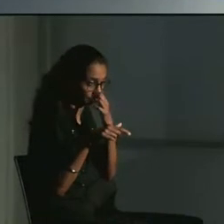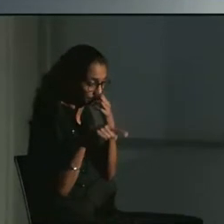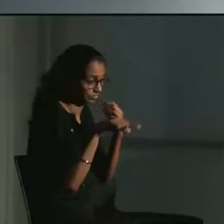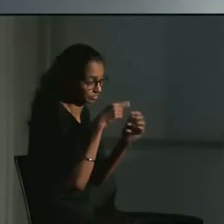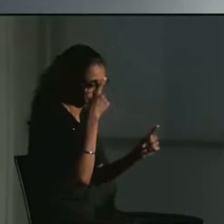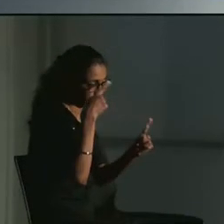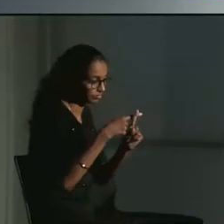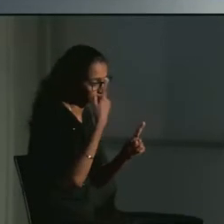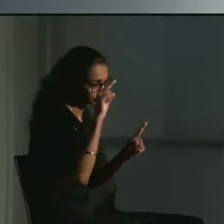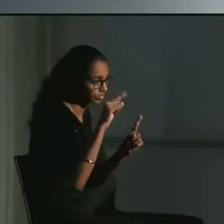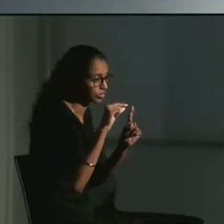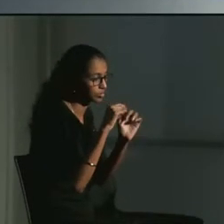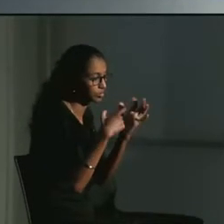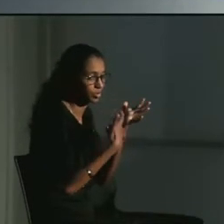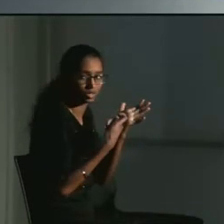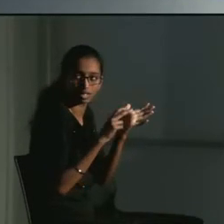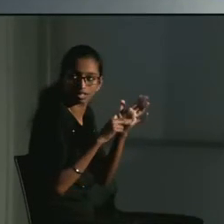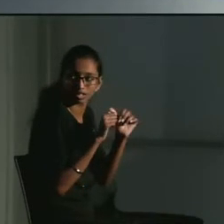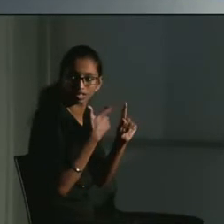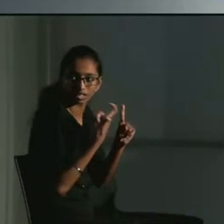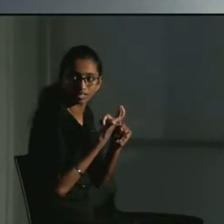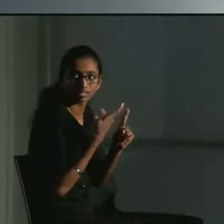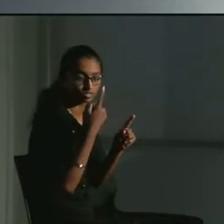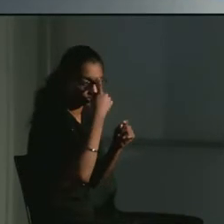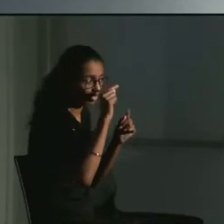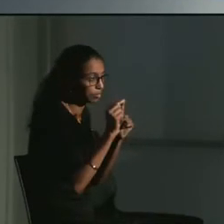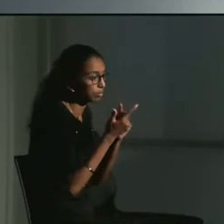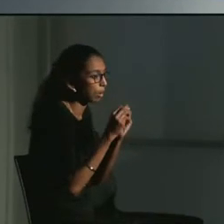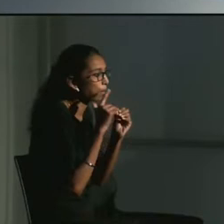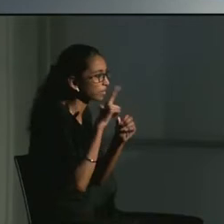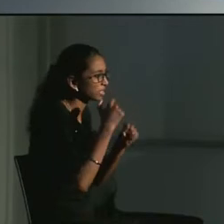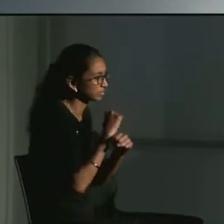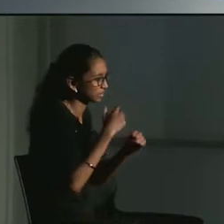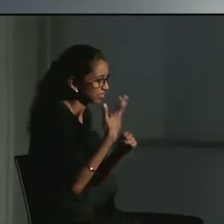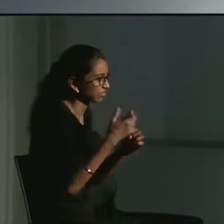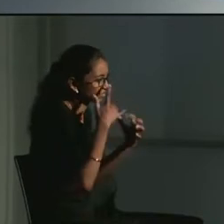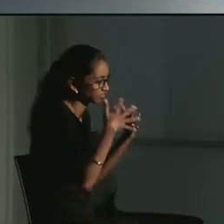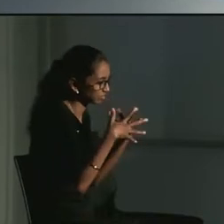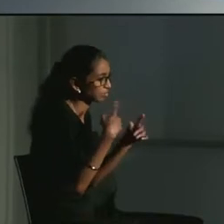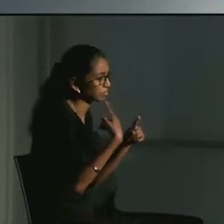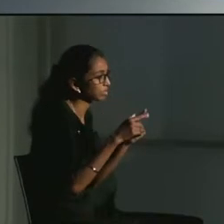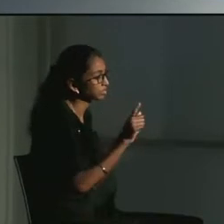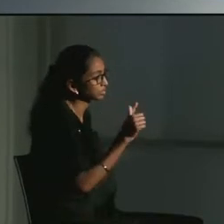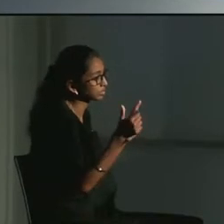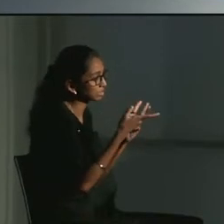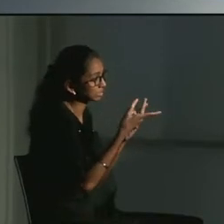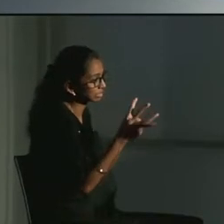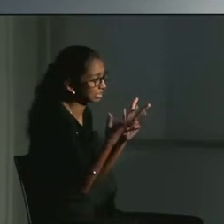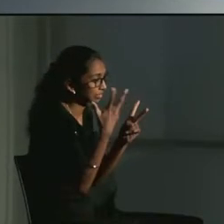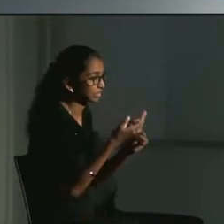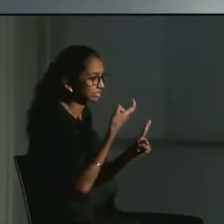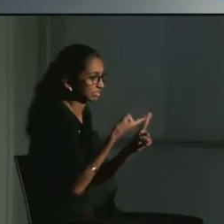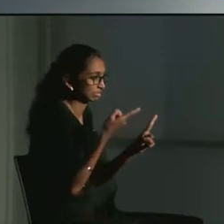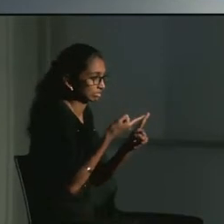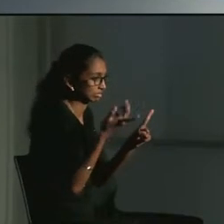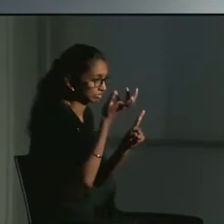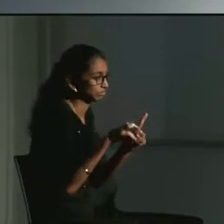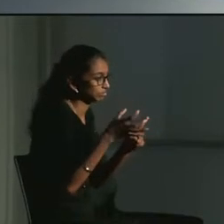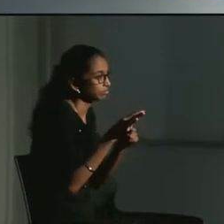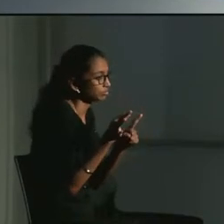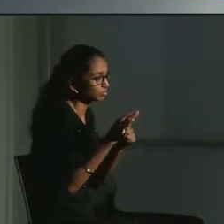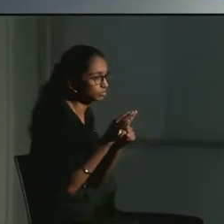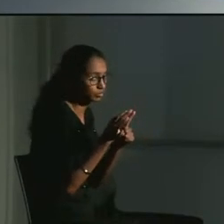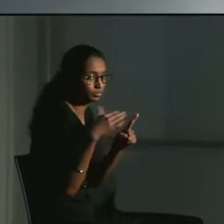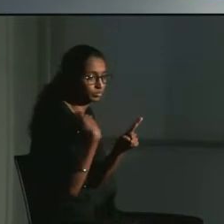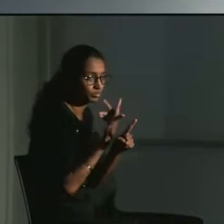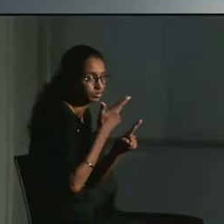power carmicas had a field of women in public space, surveillance. And there's a lot of police violence also that we had